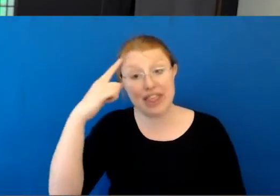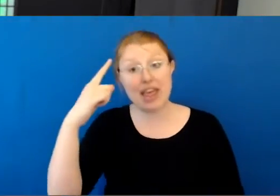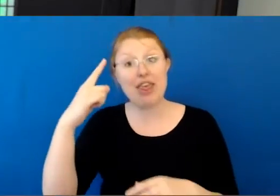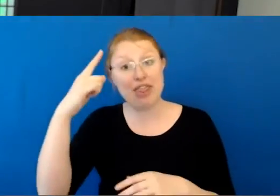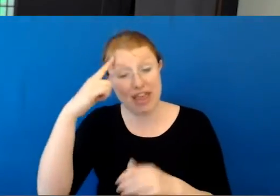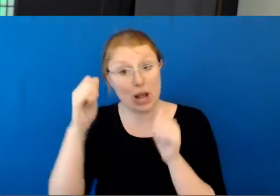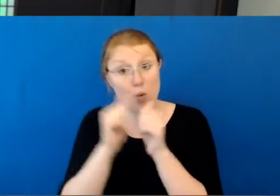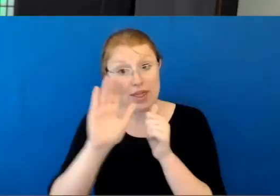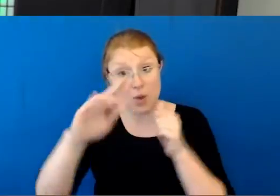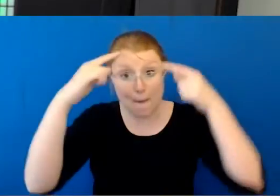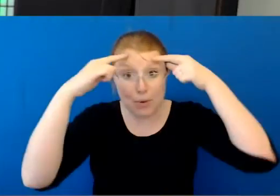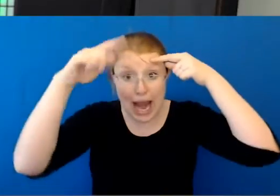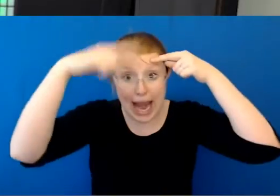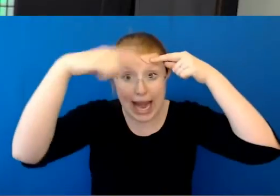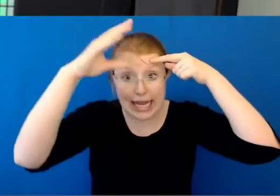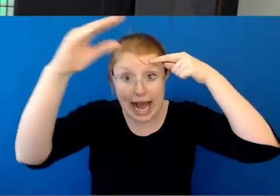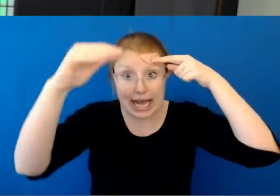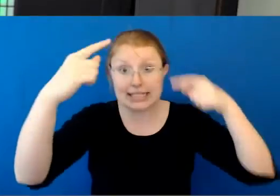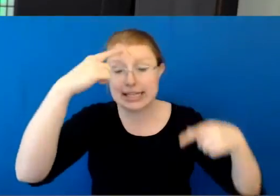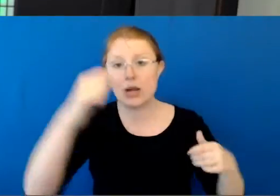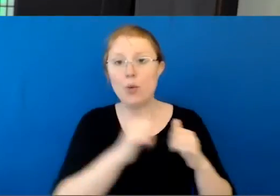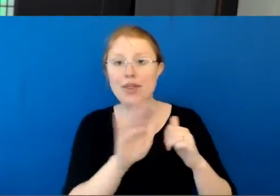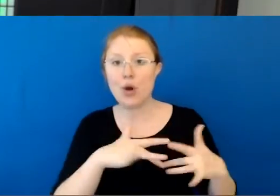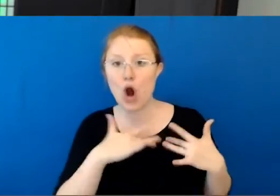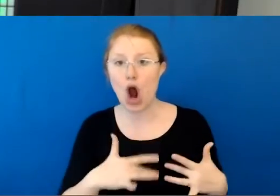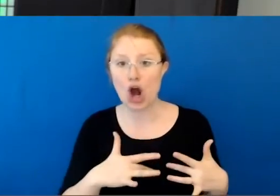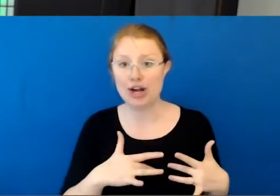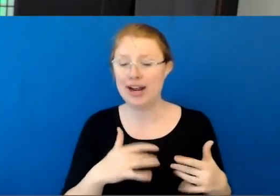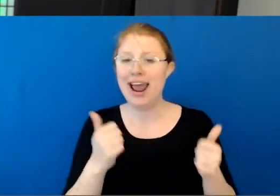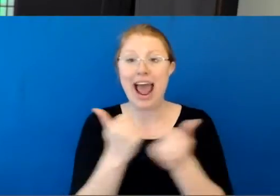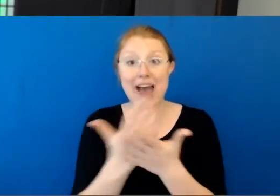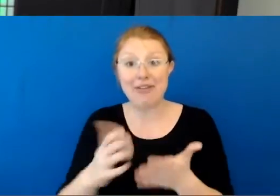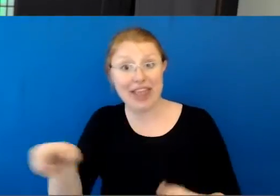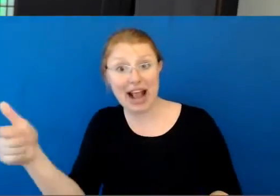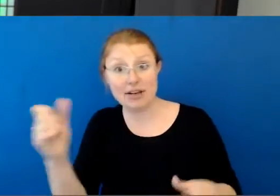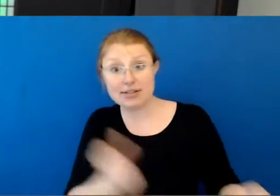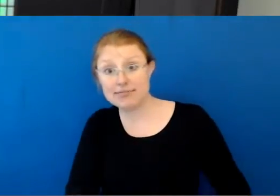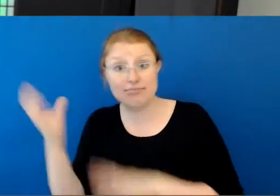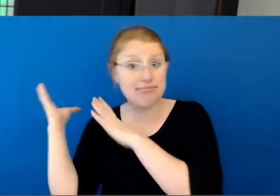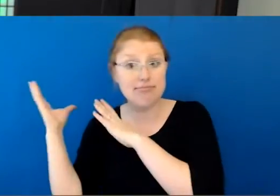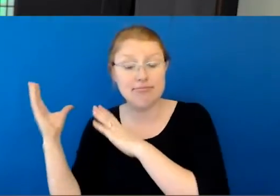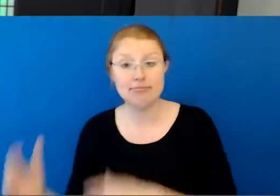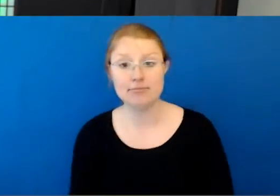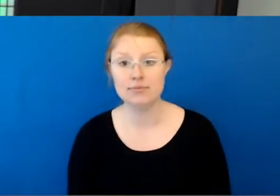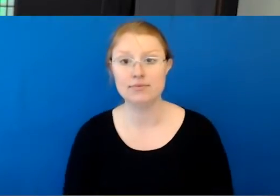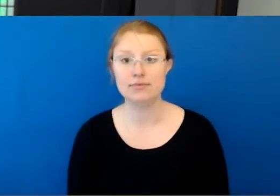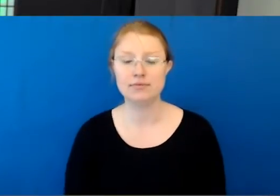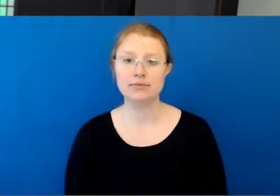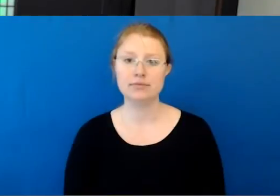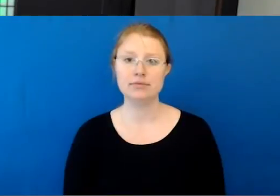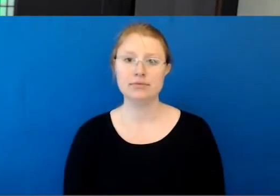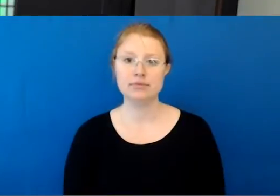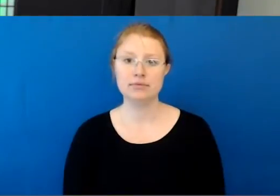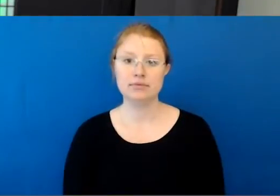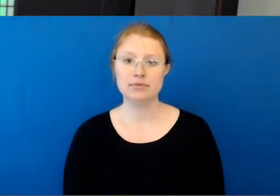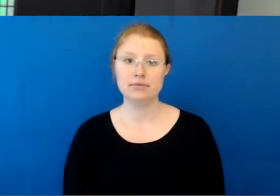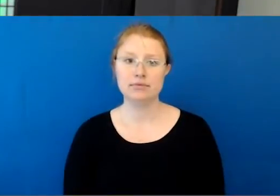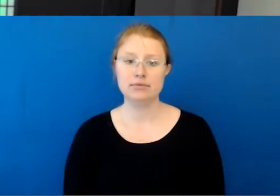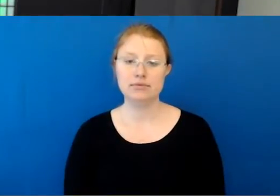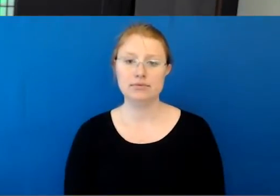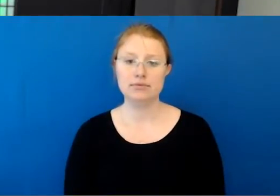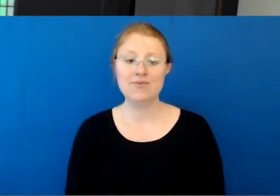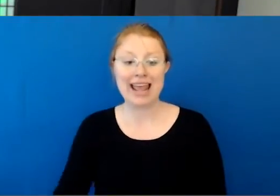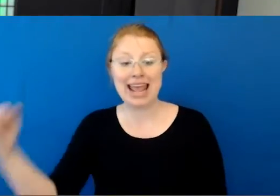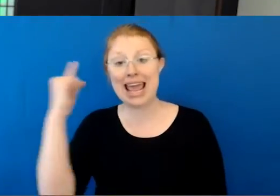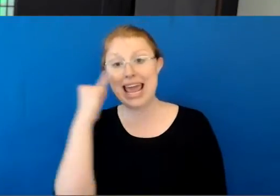tell you. So stay away from the strange woman who will draw him into debauchery, disgrace, and destruction. Think